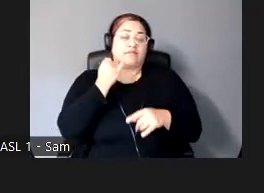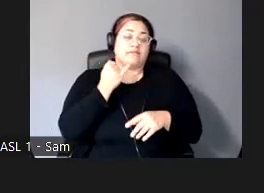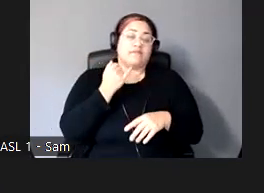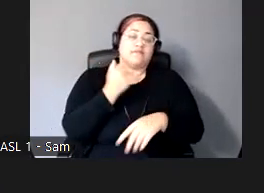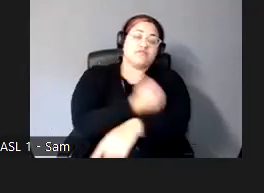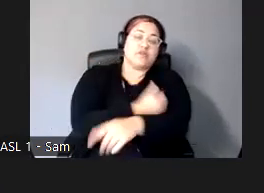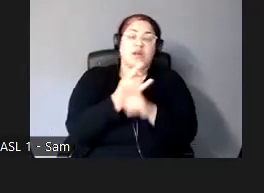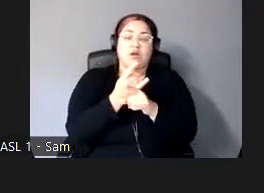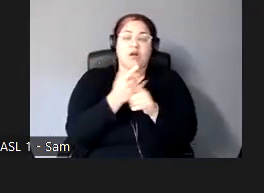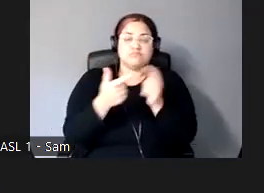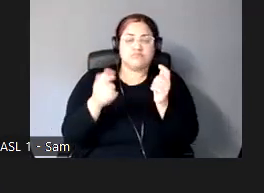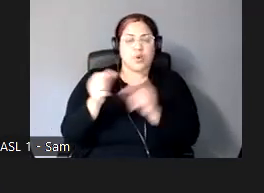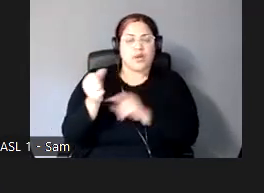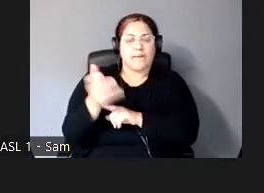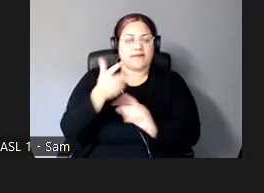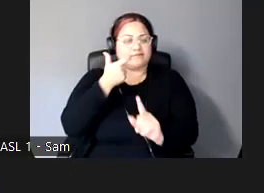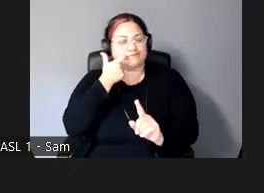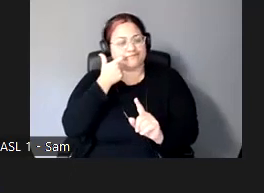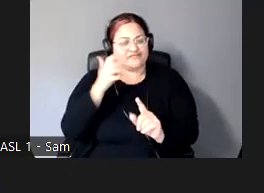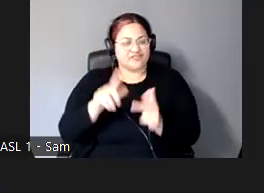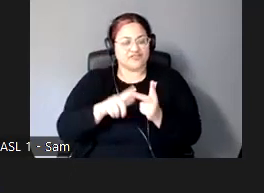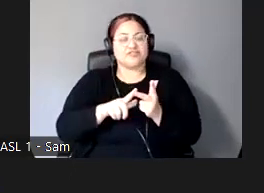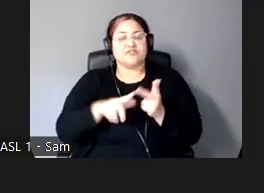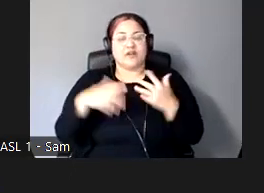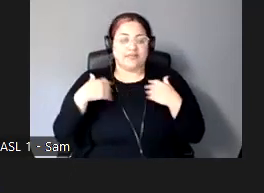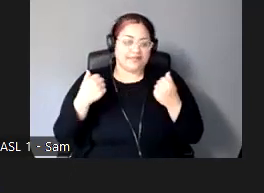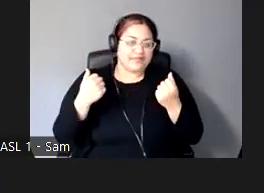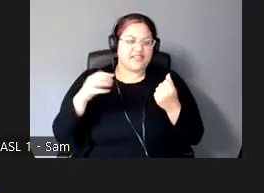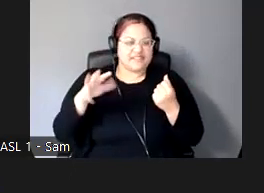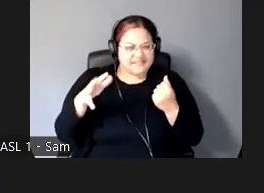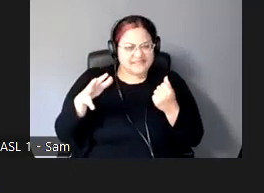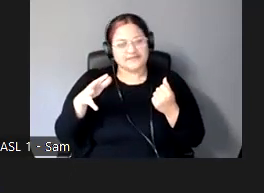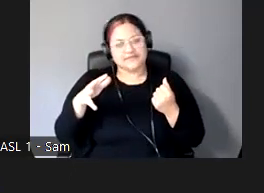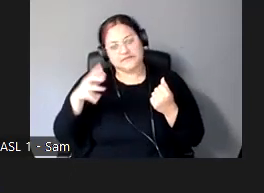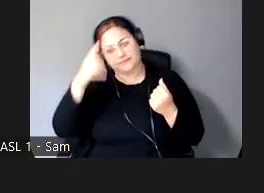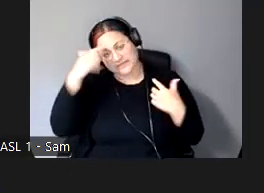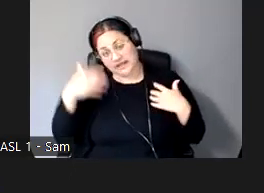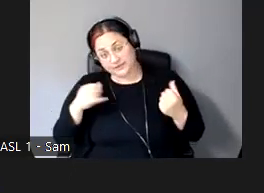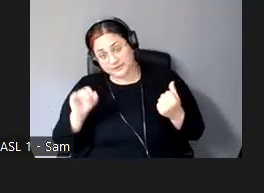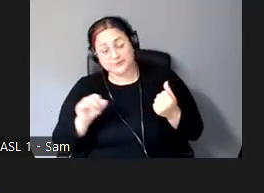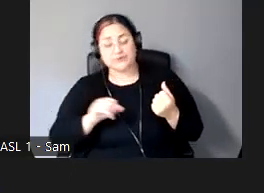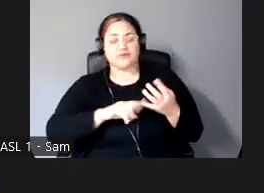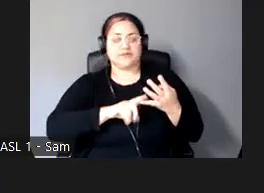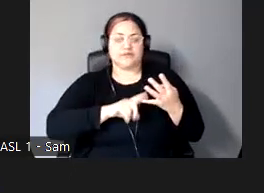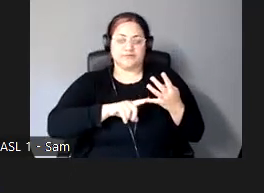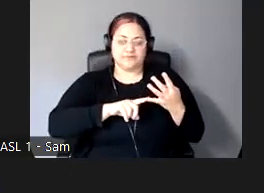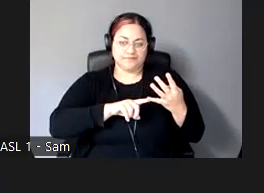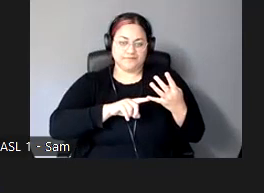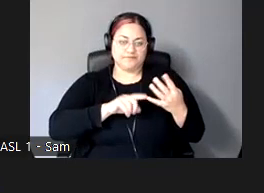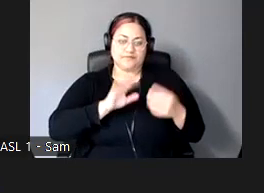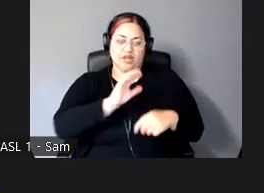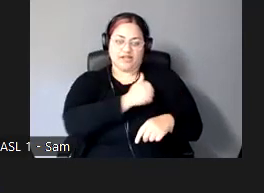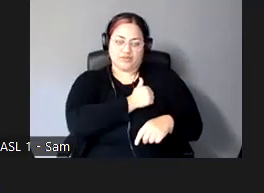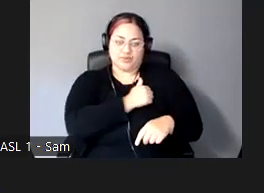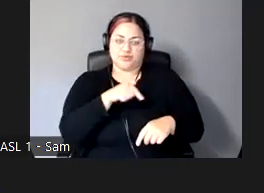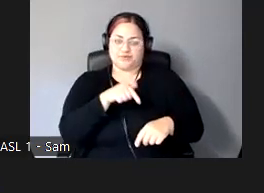resignation or obligation to feel that they are the only ones that have to caregiver, and there's resentment that results as a result of that, and they take it out on someone.